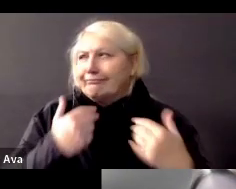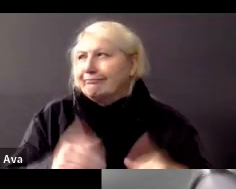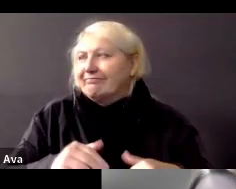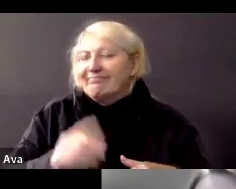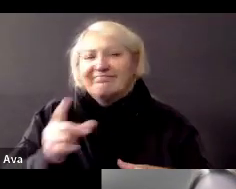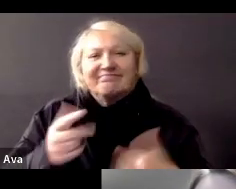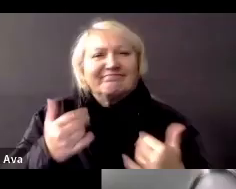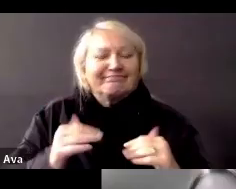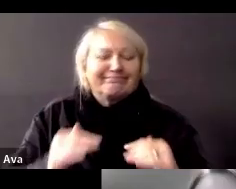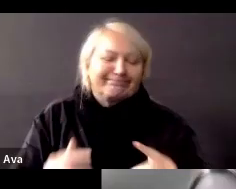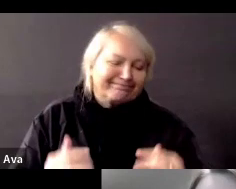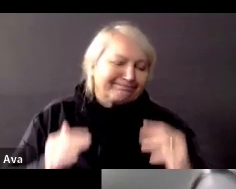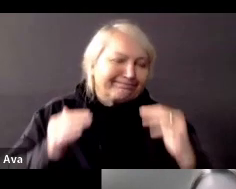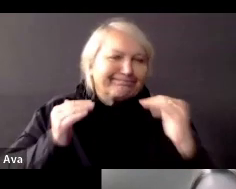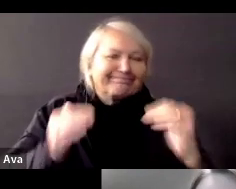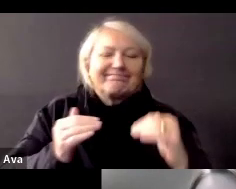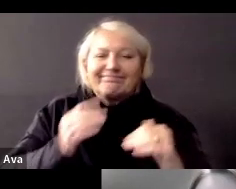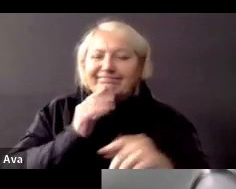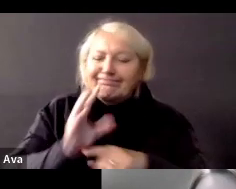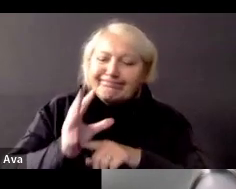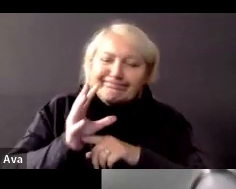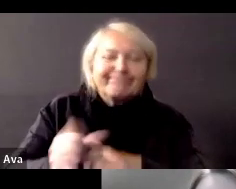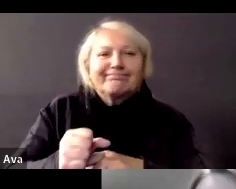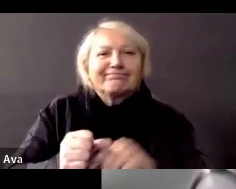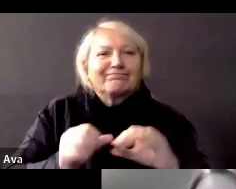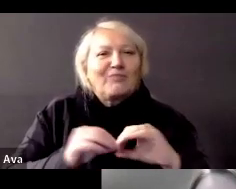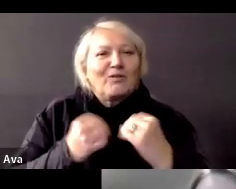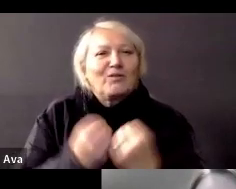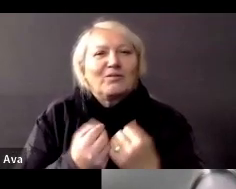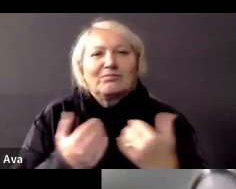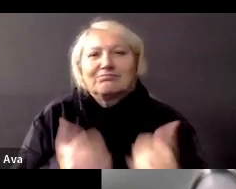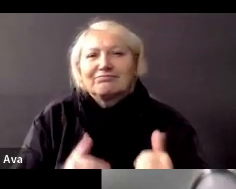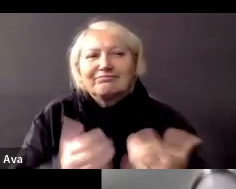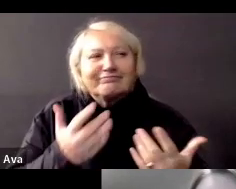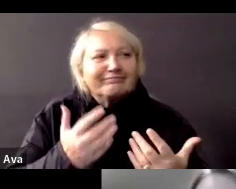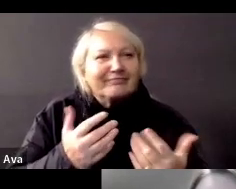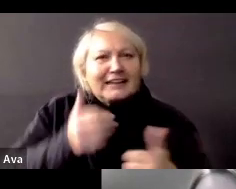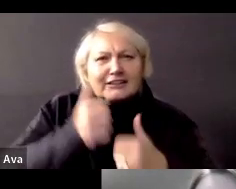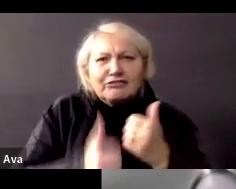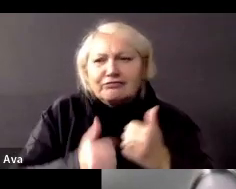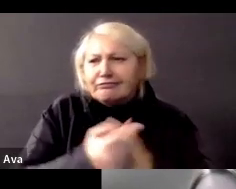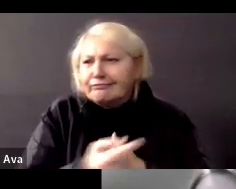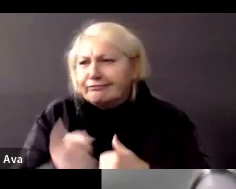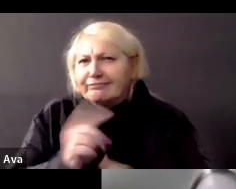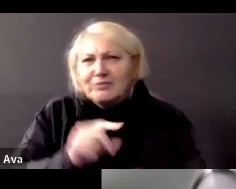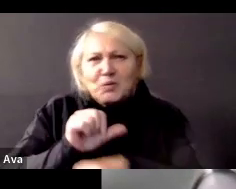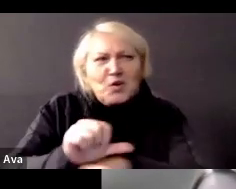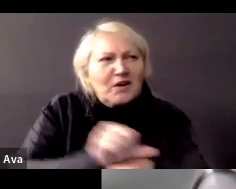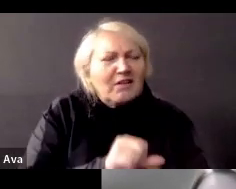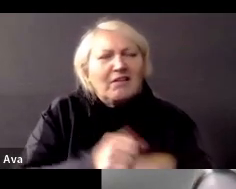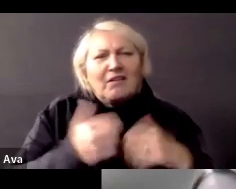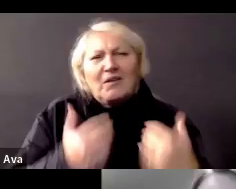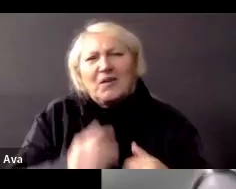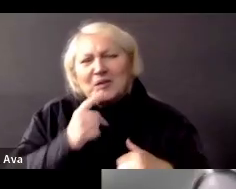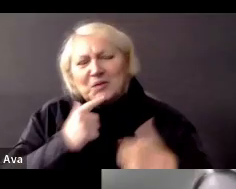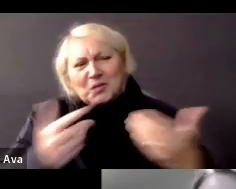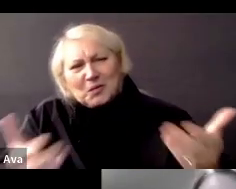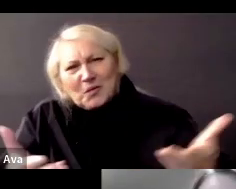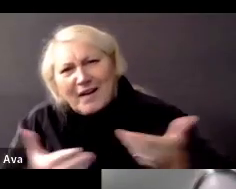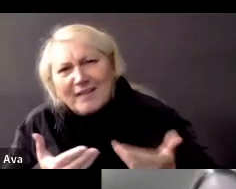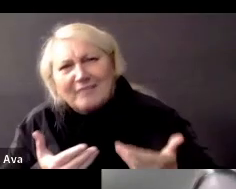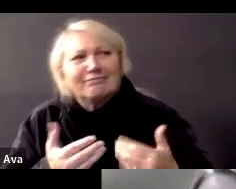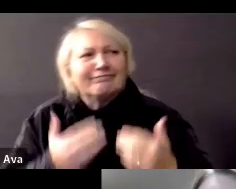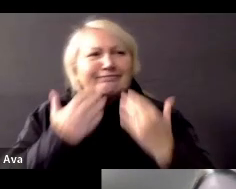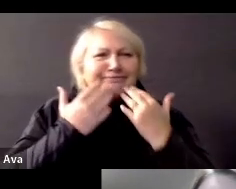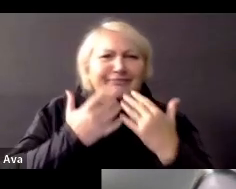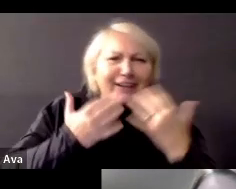every person I work with at Arch is just wonderful, have made me feel welcome, and it's